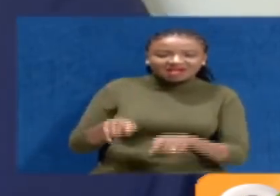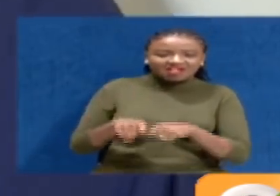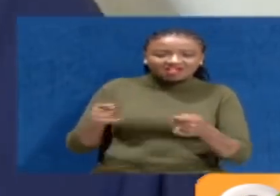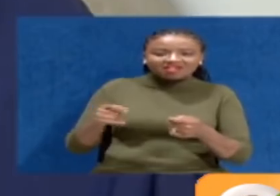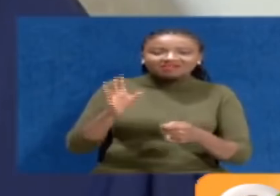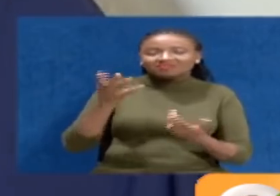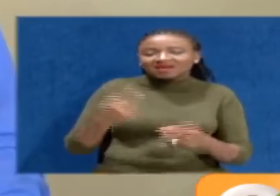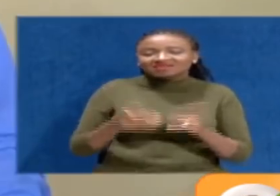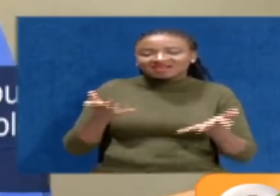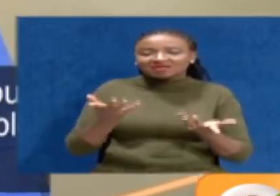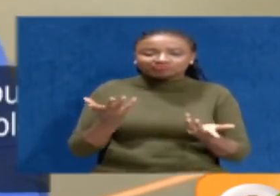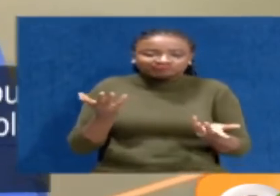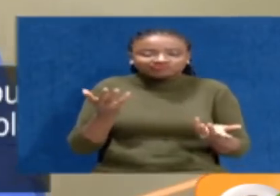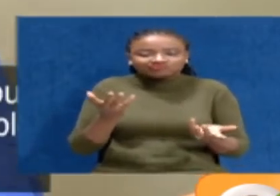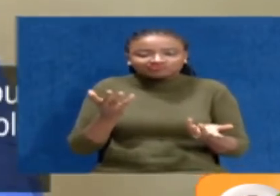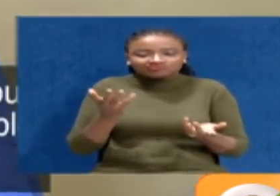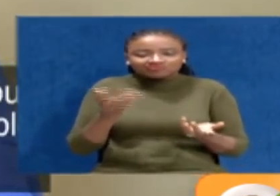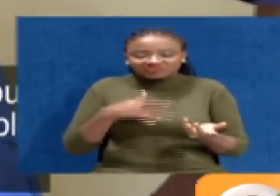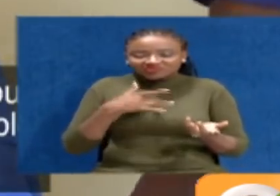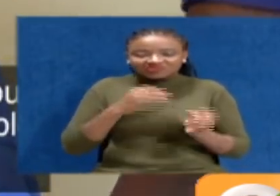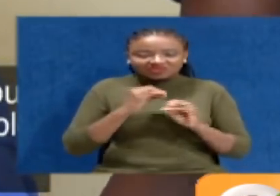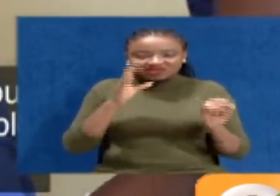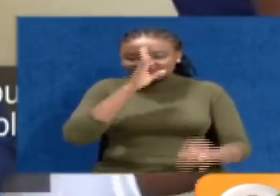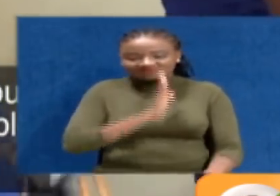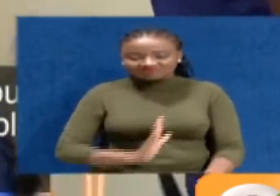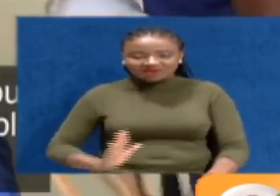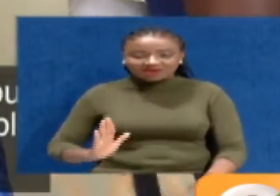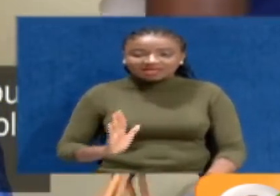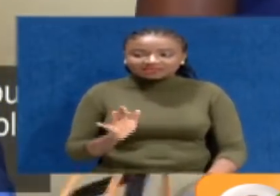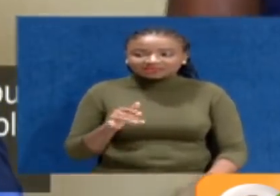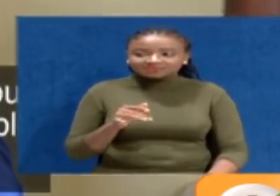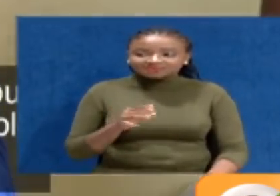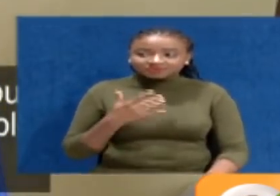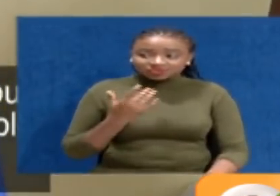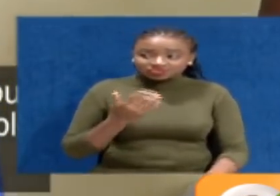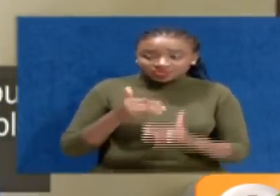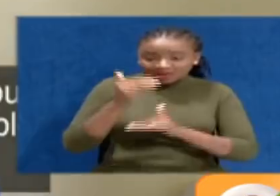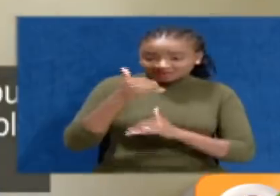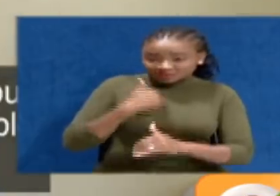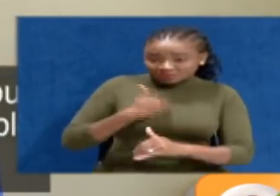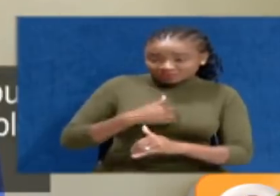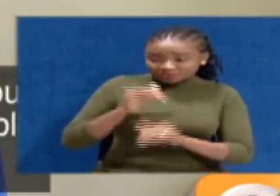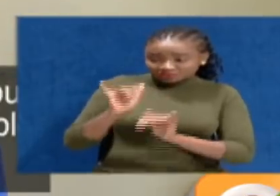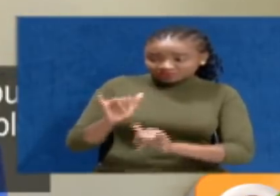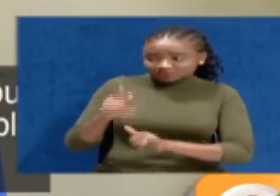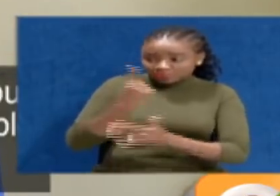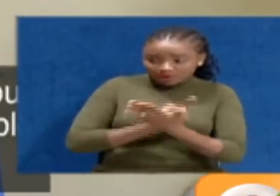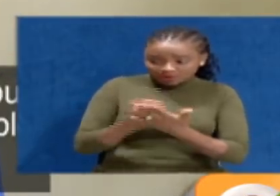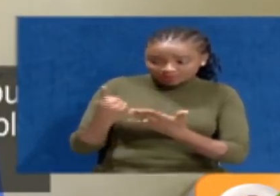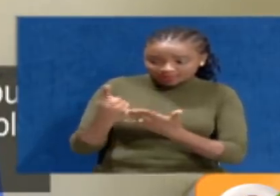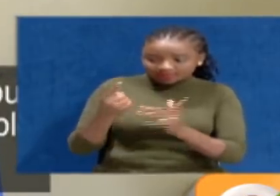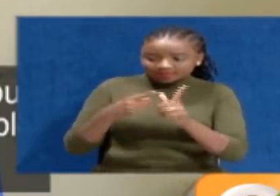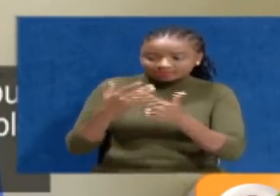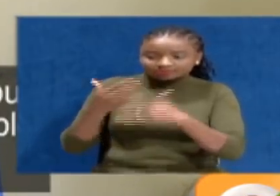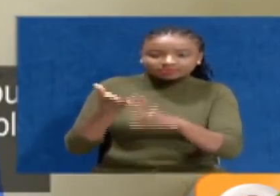paralyzed. Bas nikafanywa operation, nikakaa for 1 week pale referral.